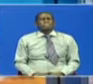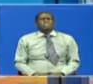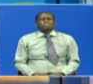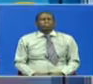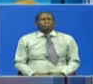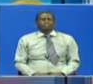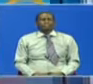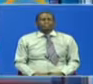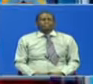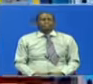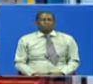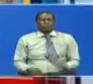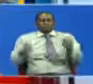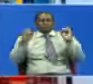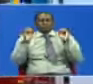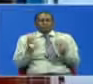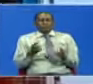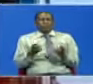Okay.